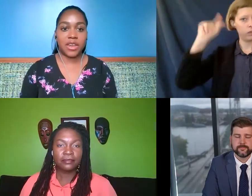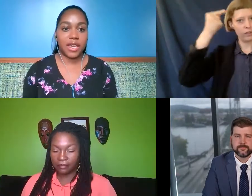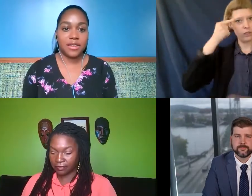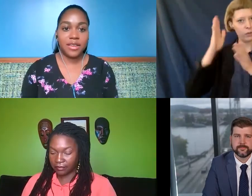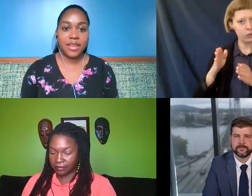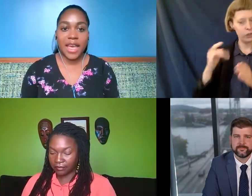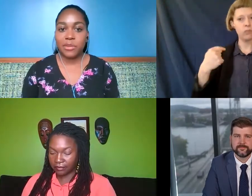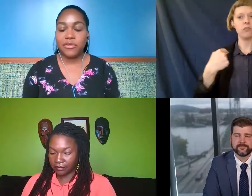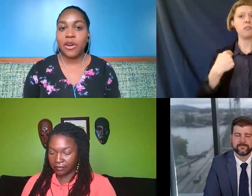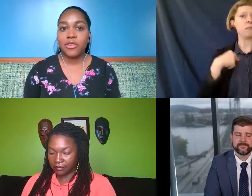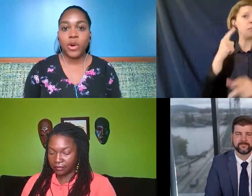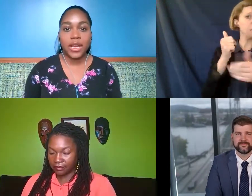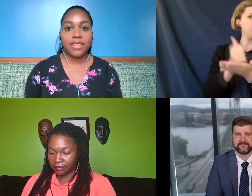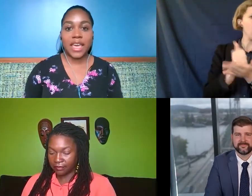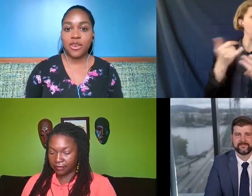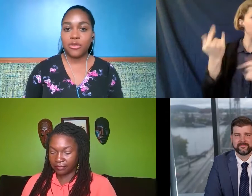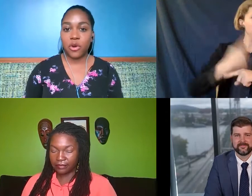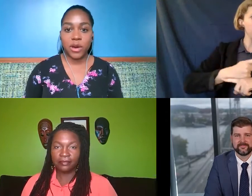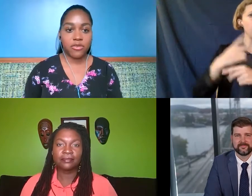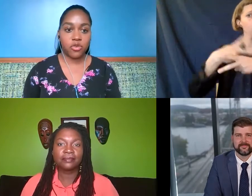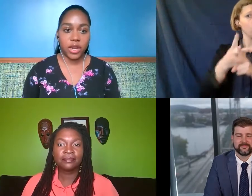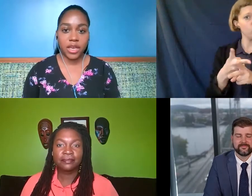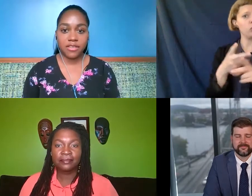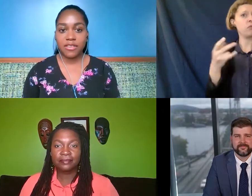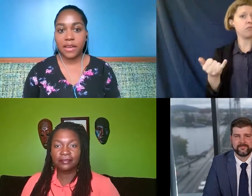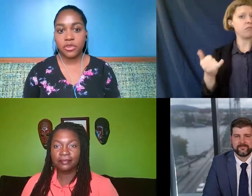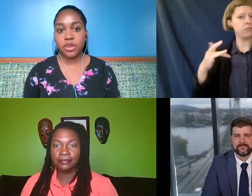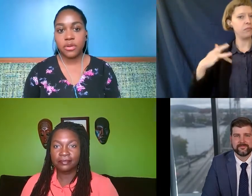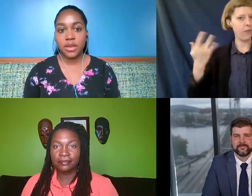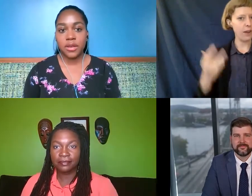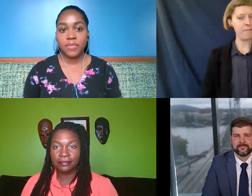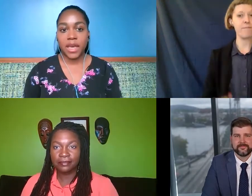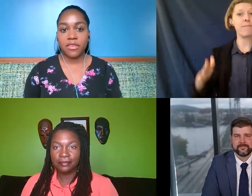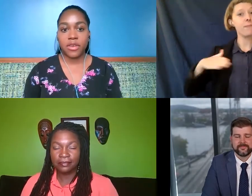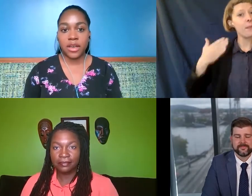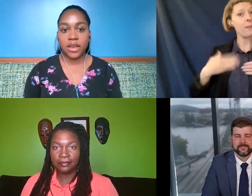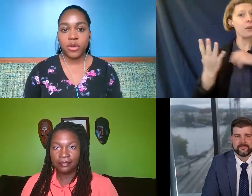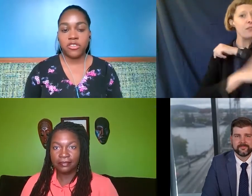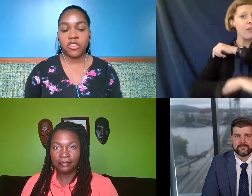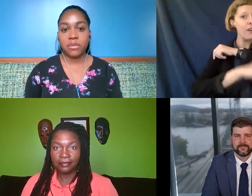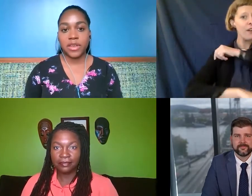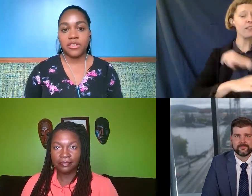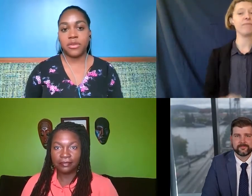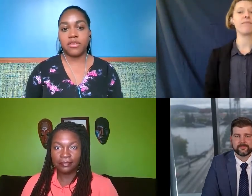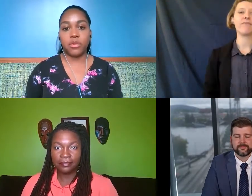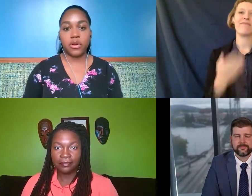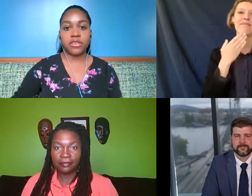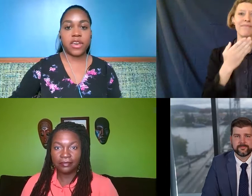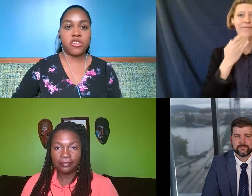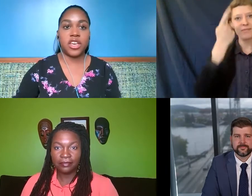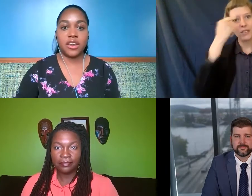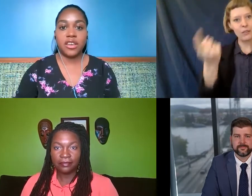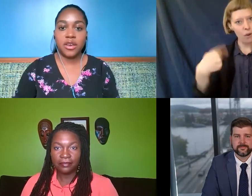program today. Happy fall, everyone, and thank you so much for joining us this afternoon as we jump into this